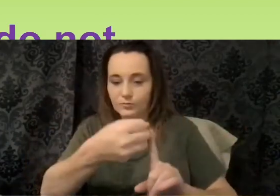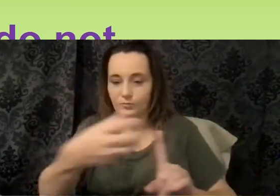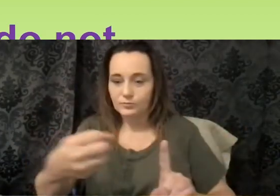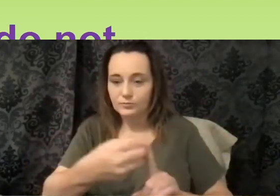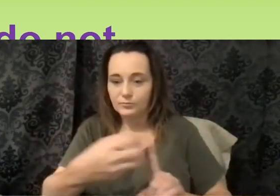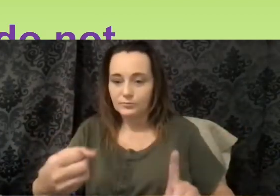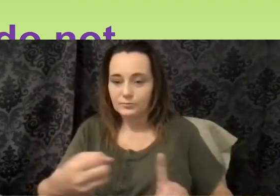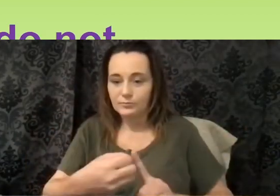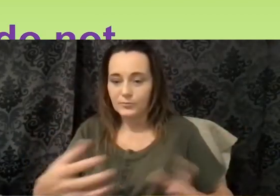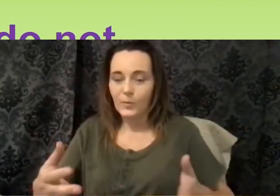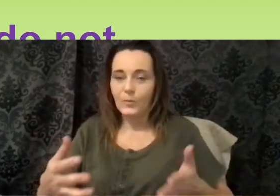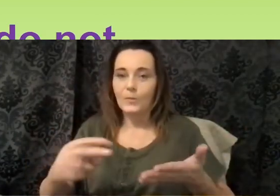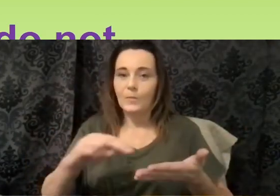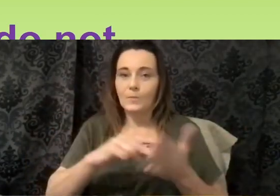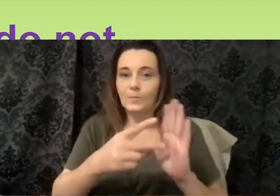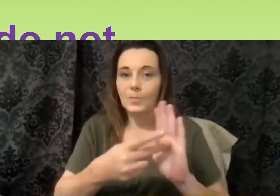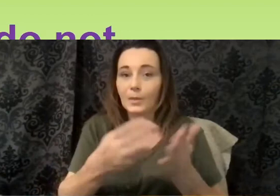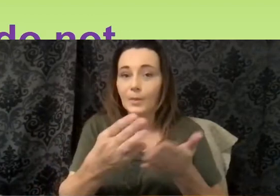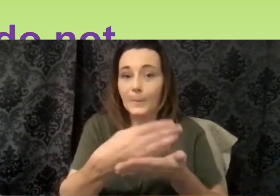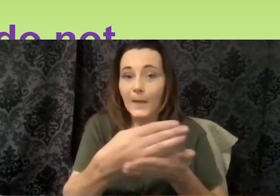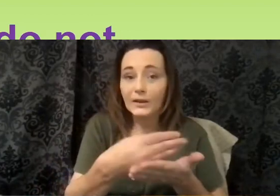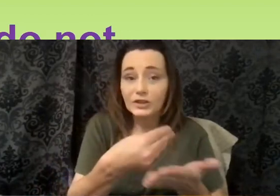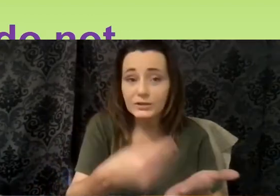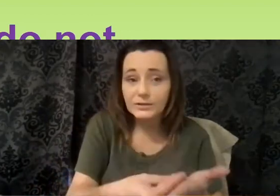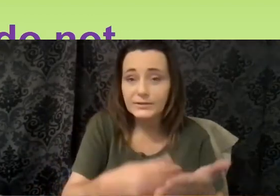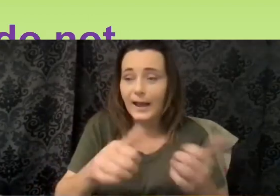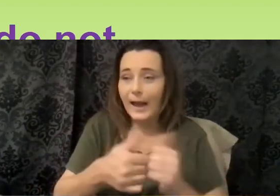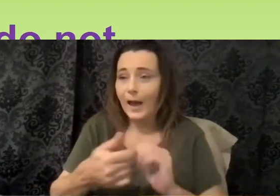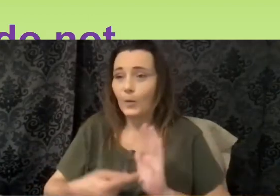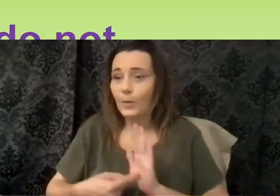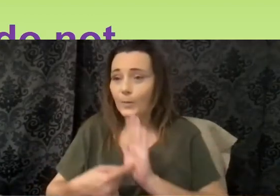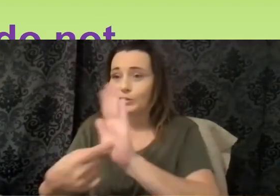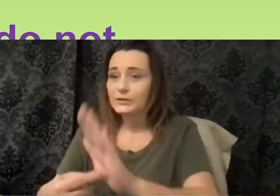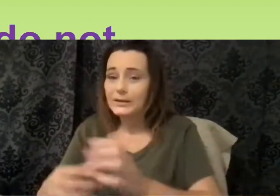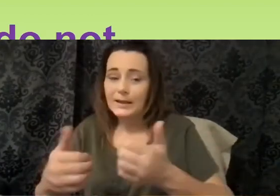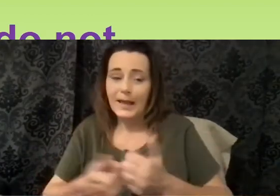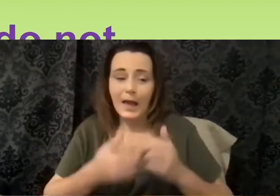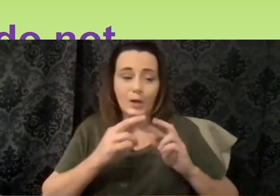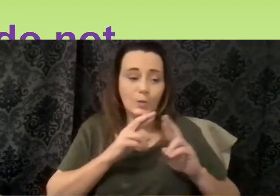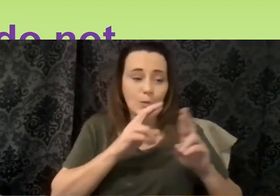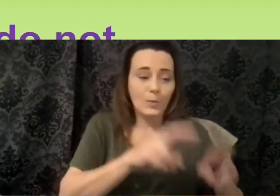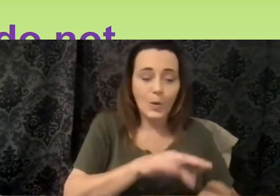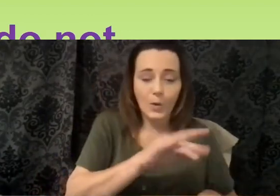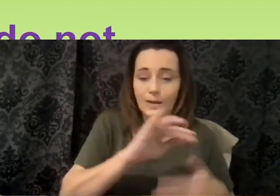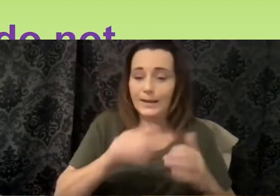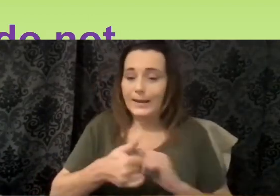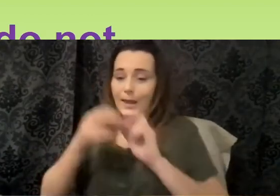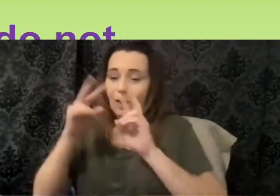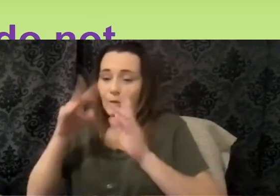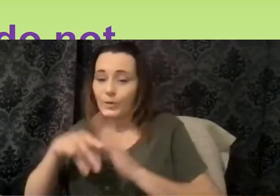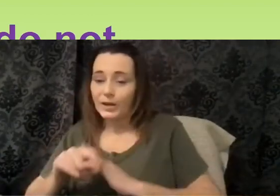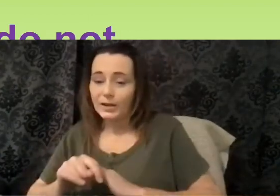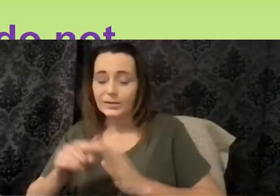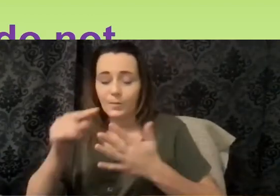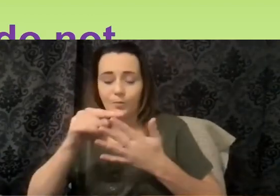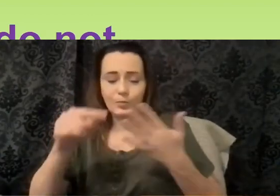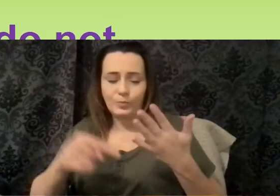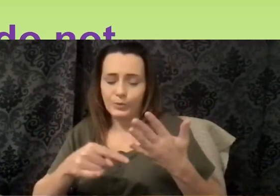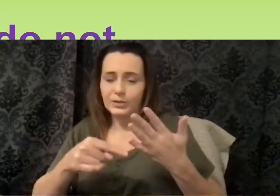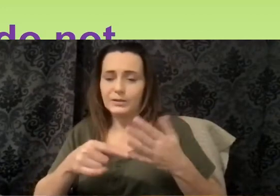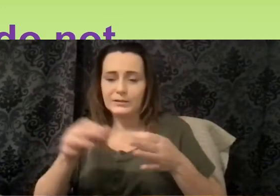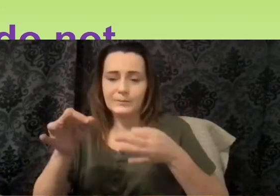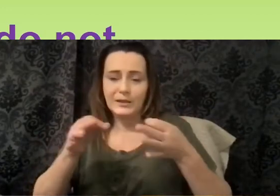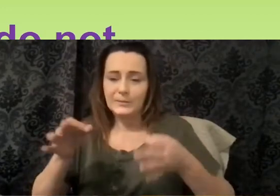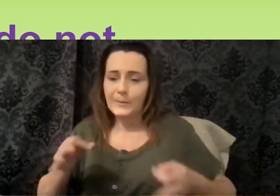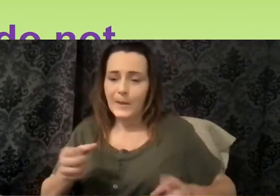budget is and how we present it and how we report on it and how to read it. So,